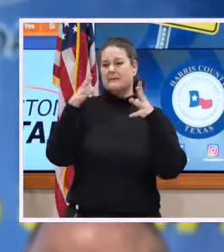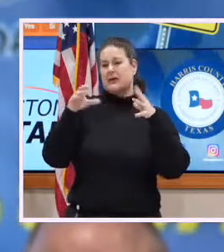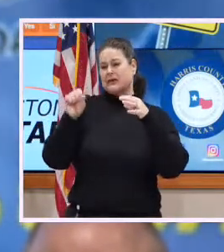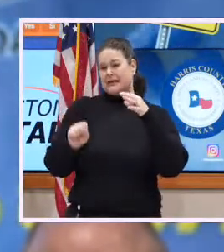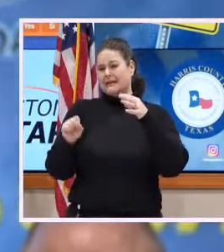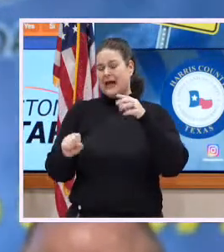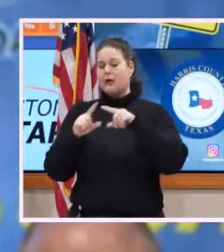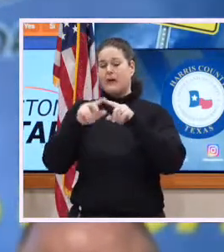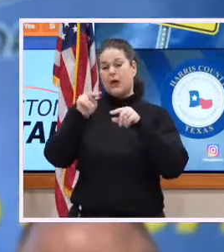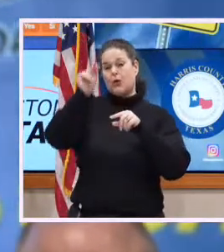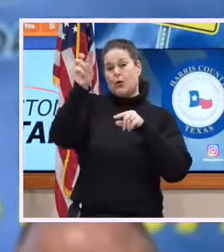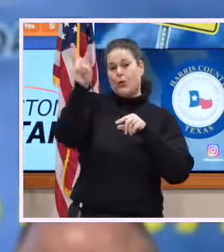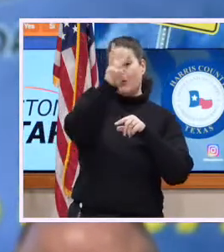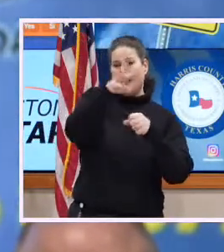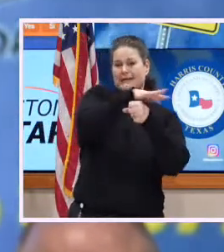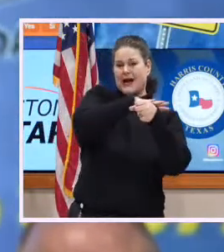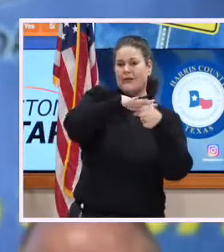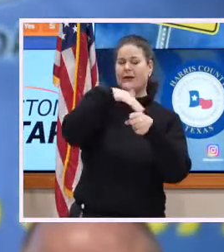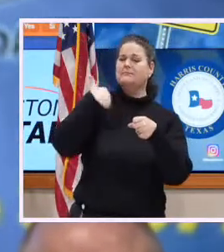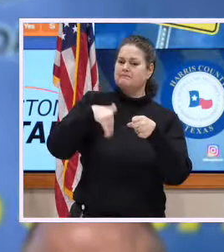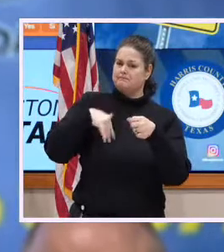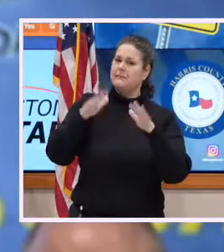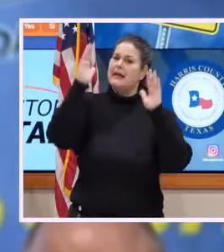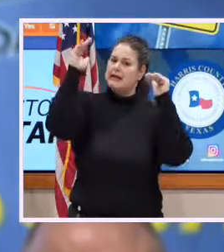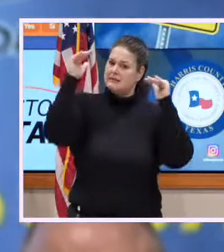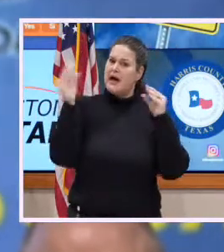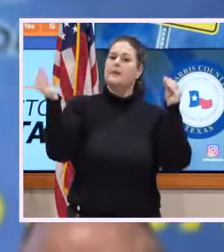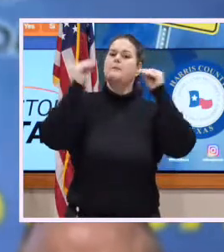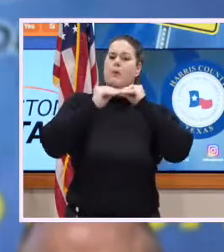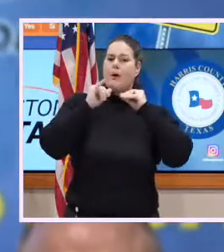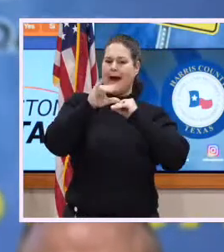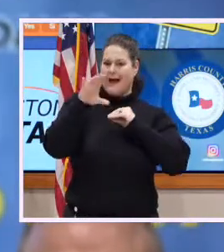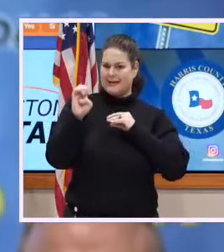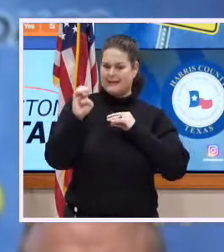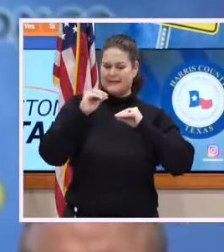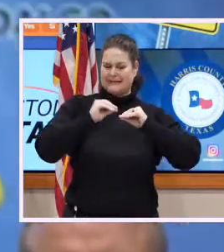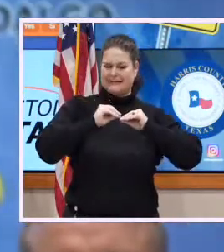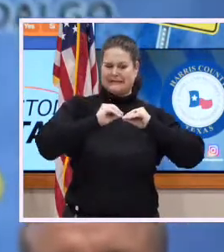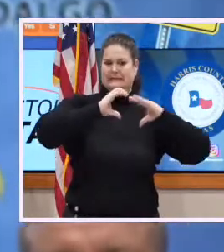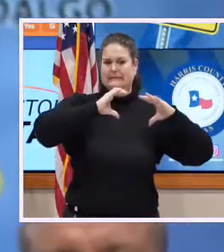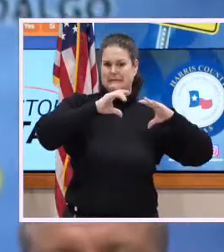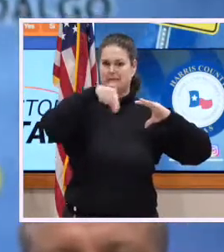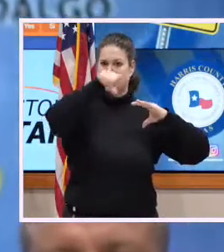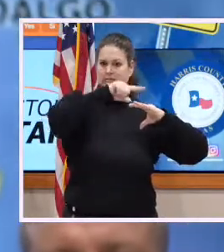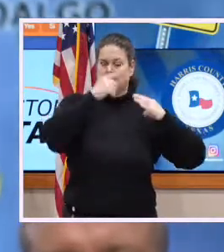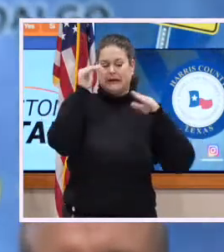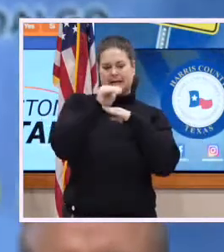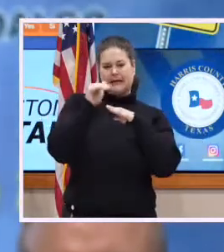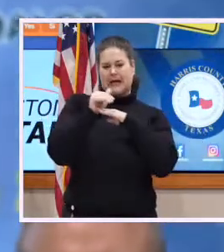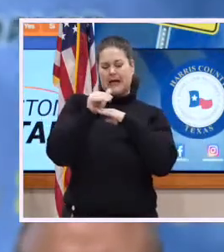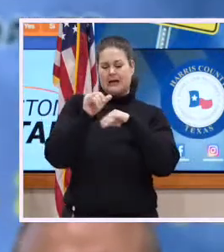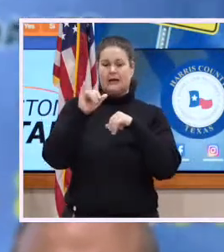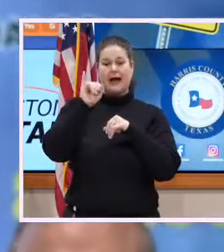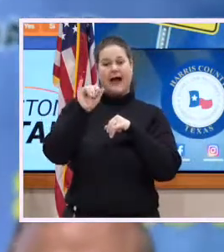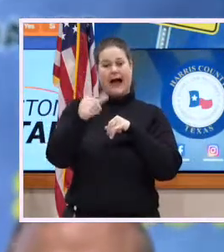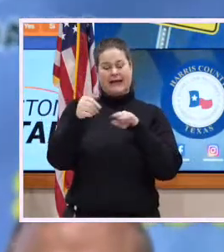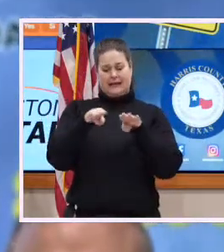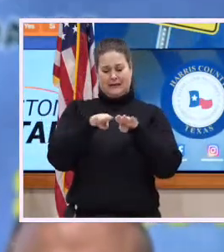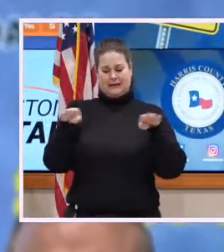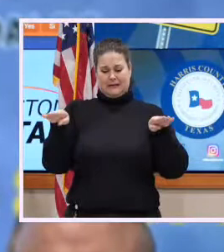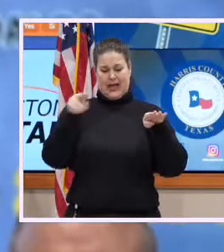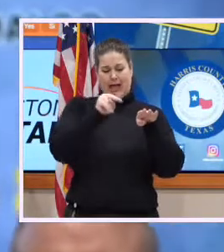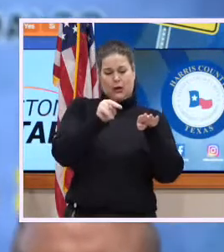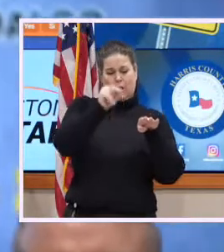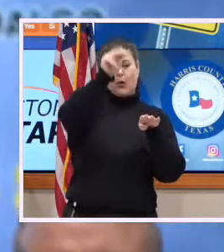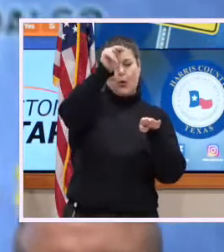and western parts of the county. And so the greatest amounts of ice that we are expecting tonight will be north of I-10 and really out in the